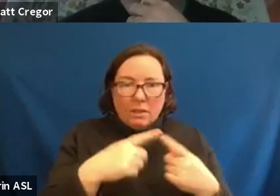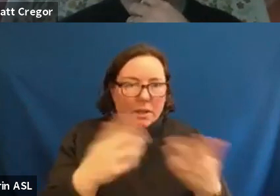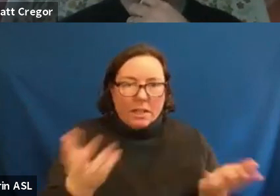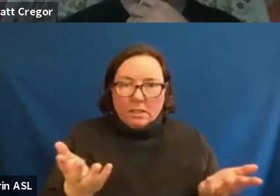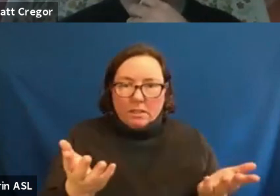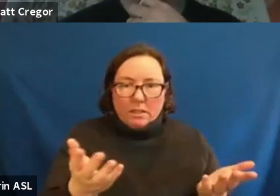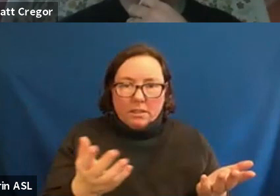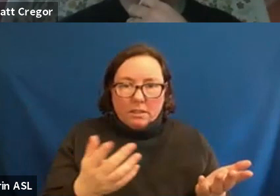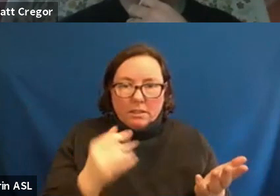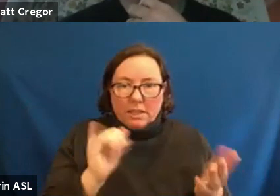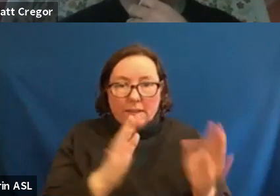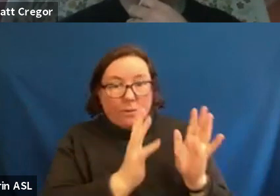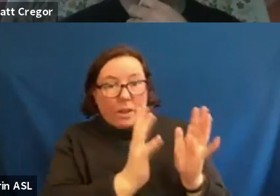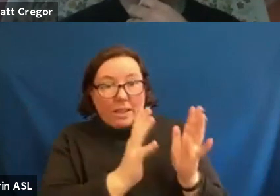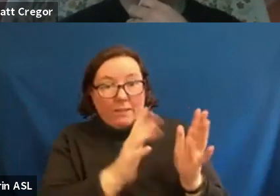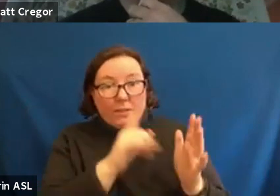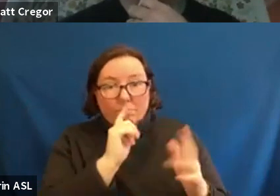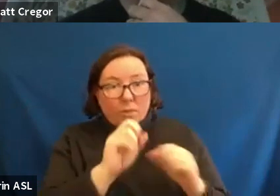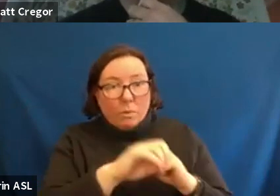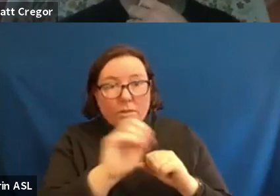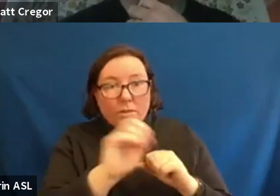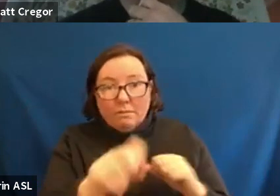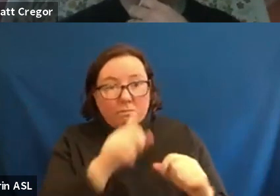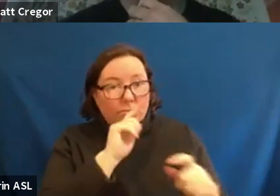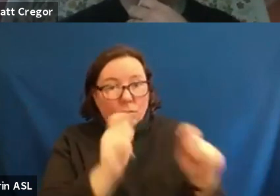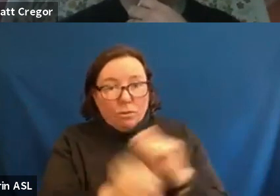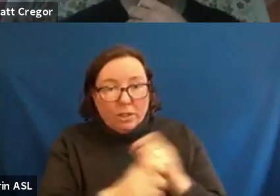in if it were not to be altered?